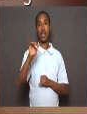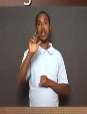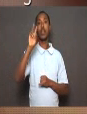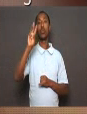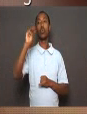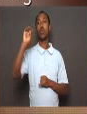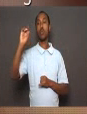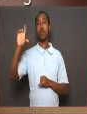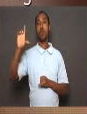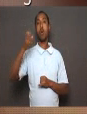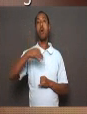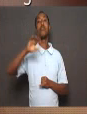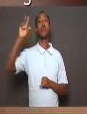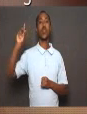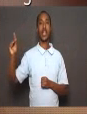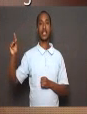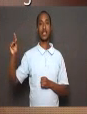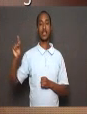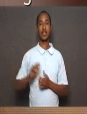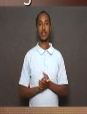divided by our 2 moles of product.